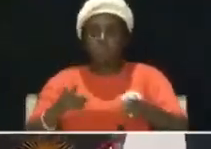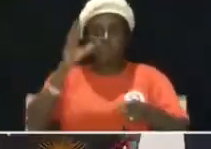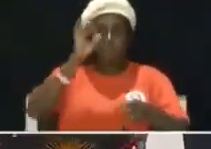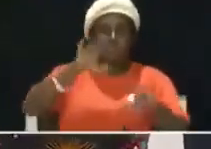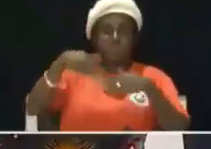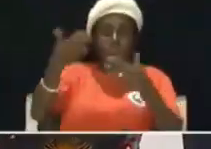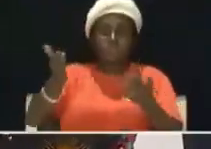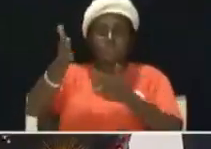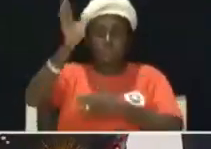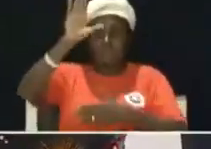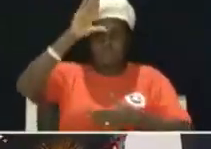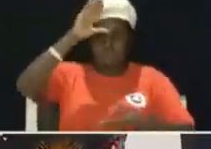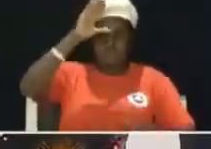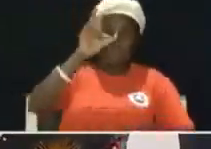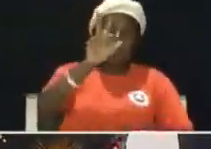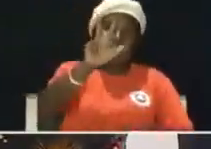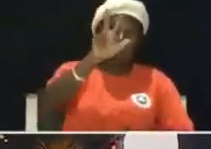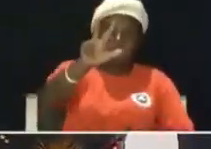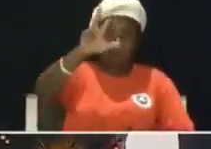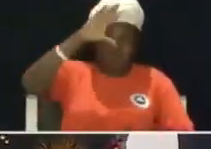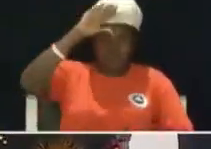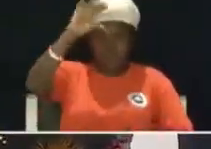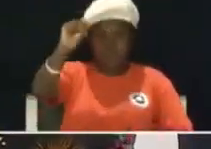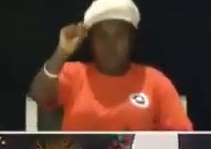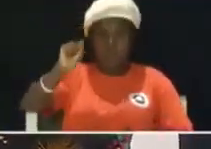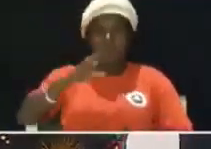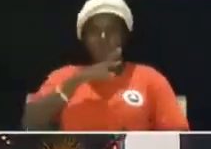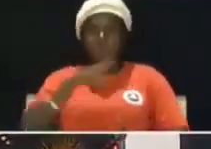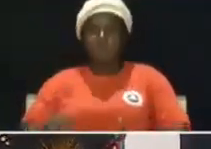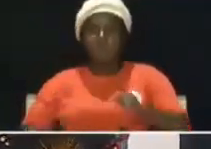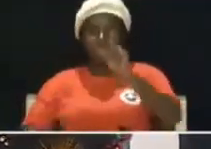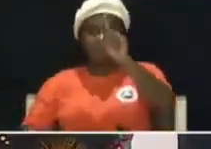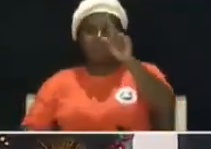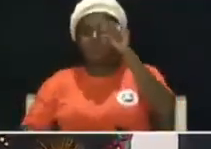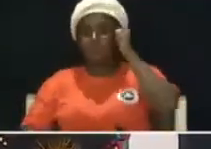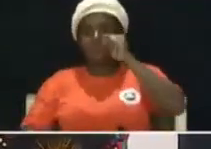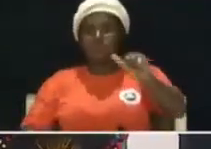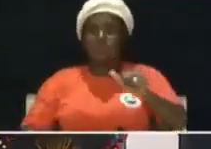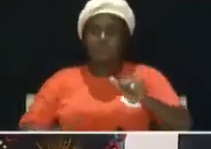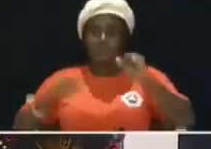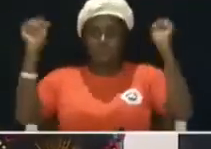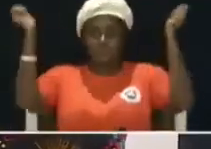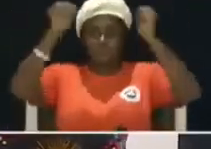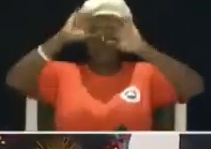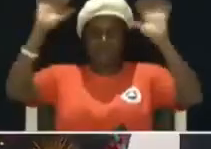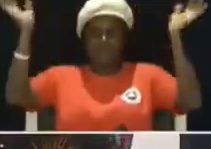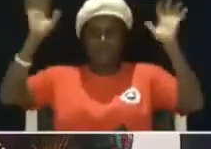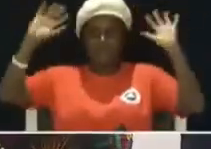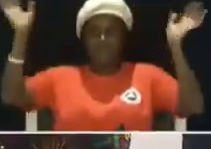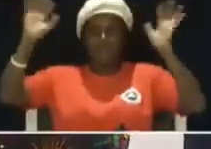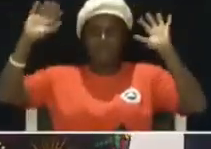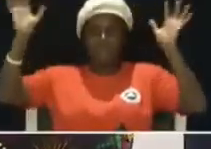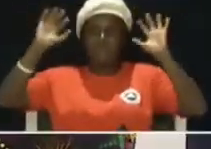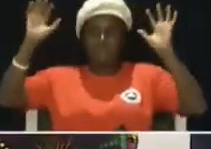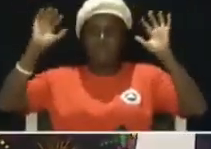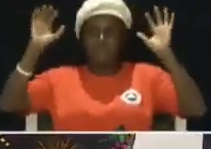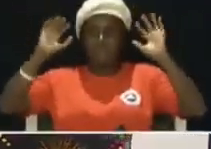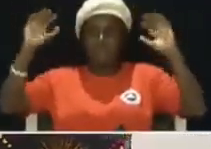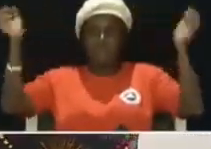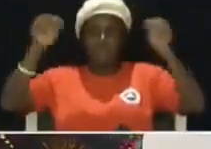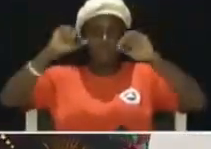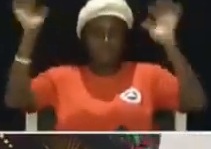us Chimeremese, Chimbese, Chimdebube, and Chindalo. Praise